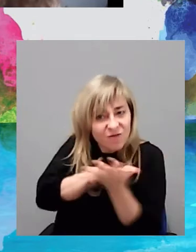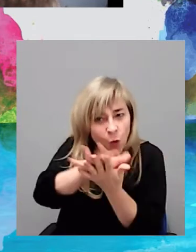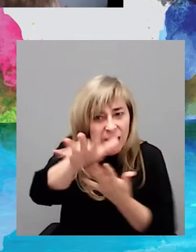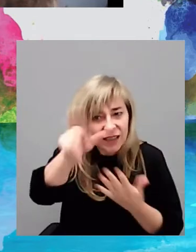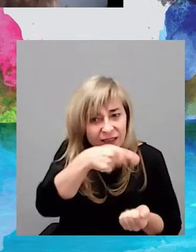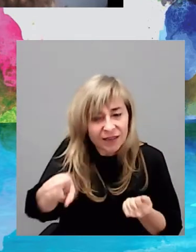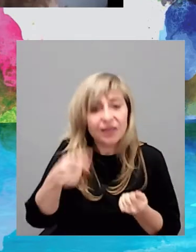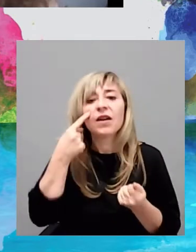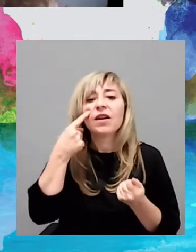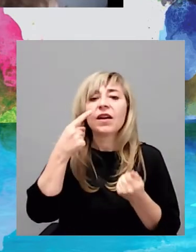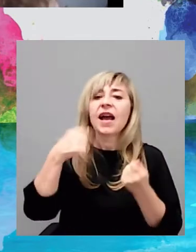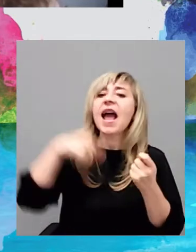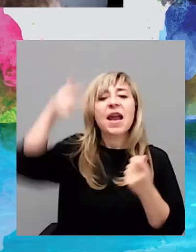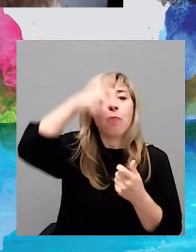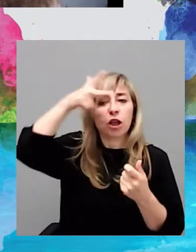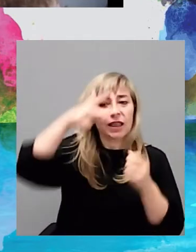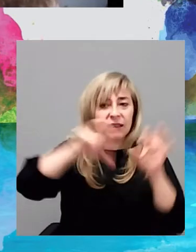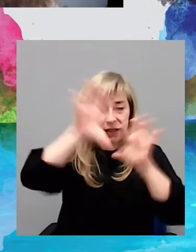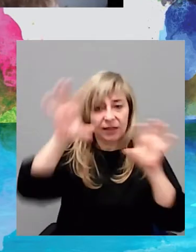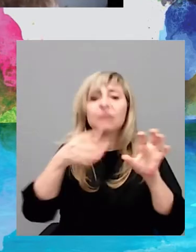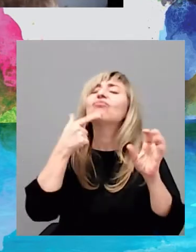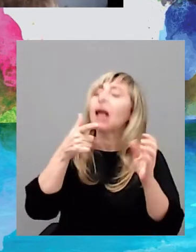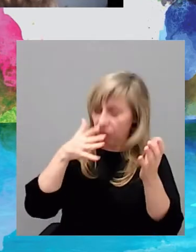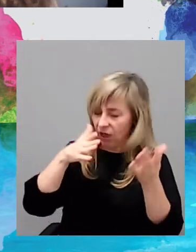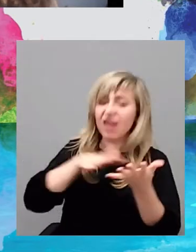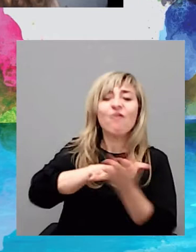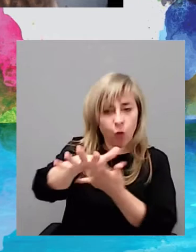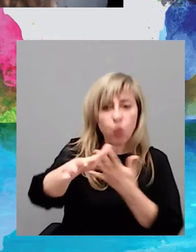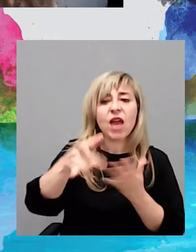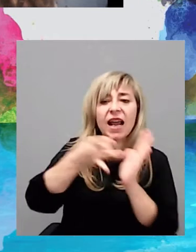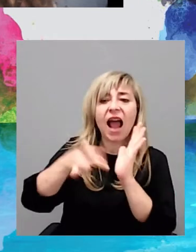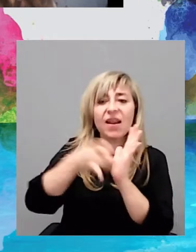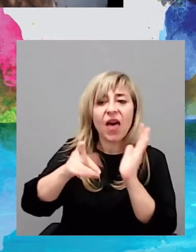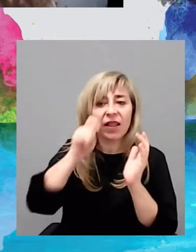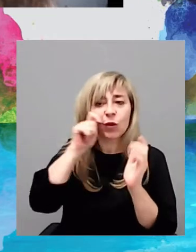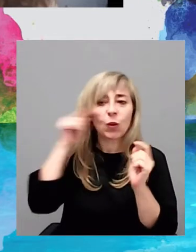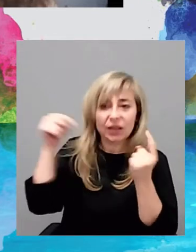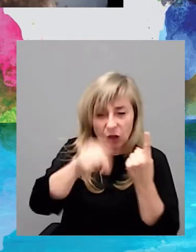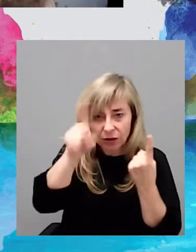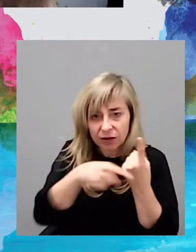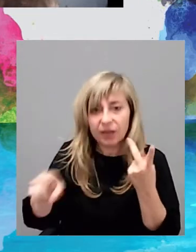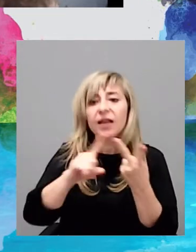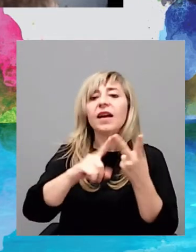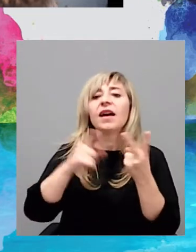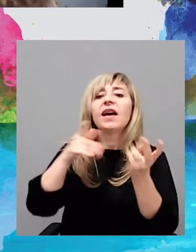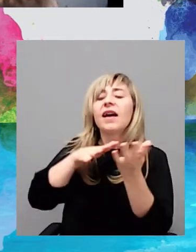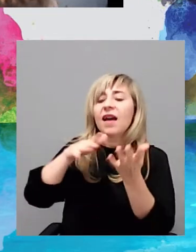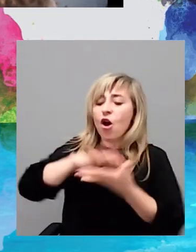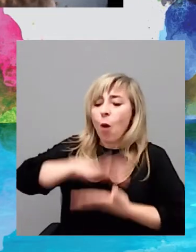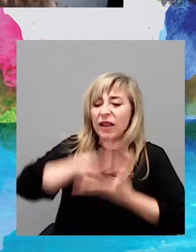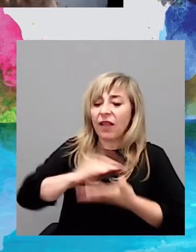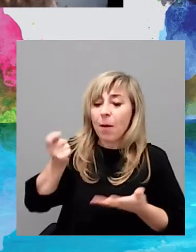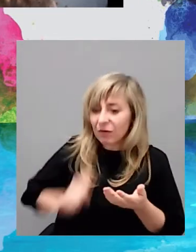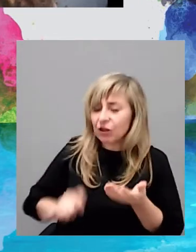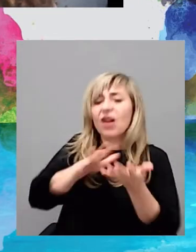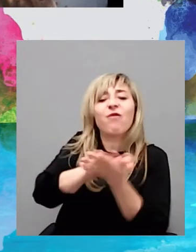that the training would have an impact on the quality of the tourist destination and